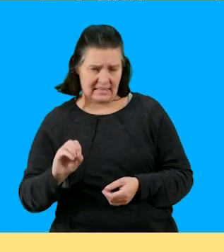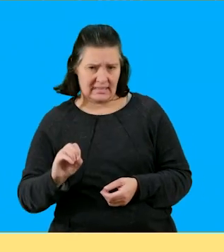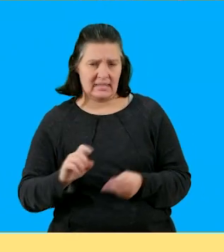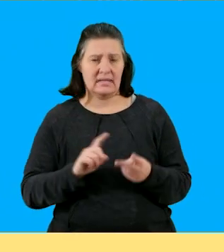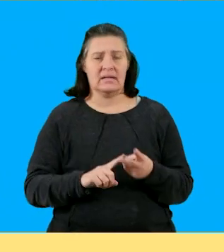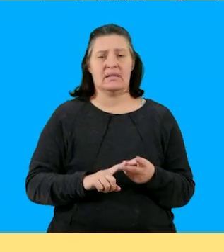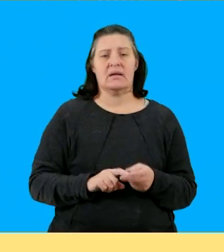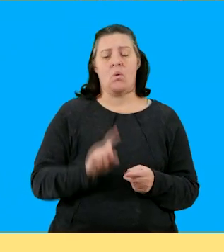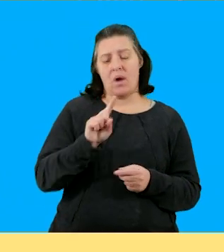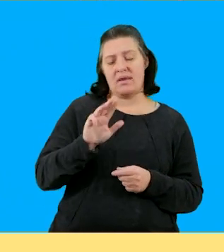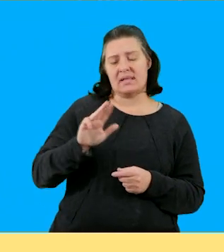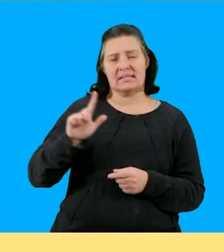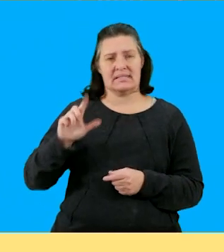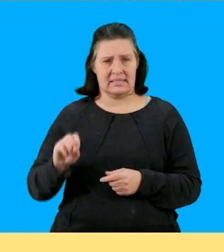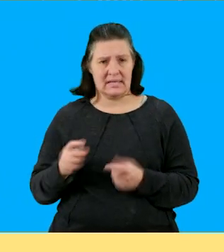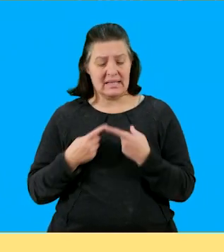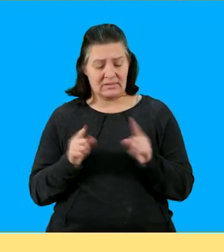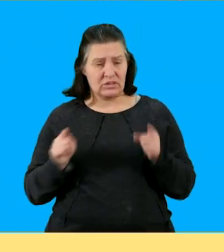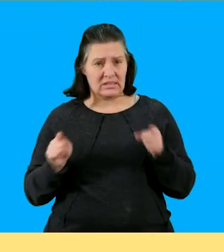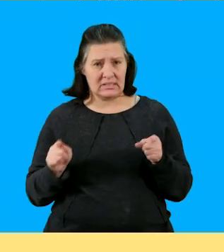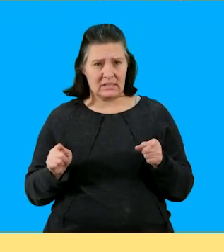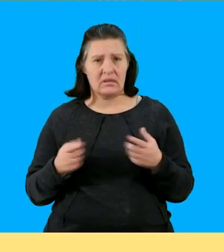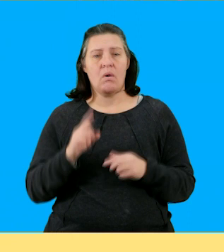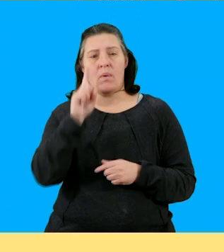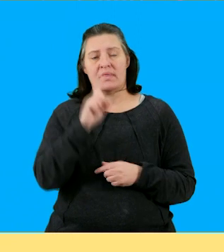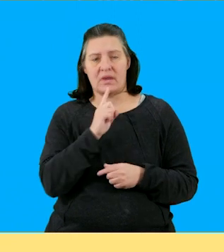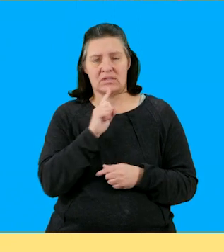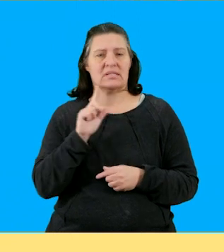1,960, 1,960. The difference becomes